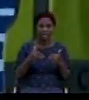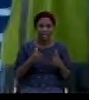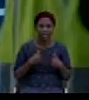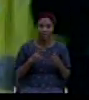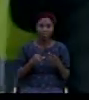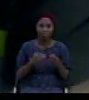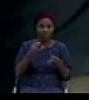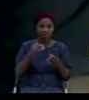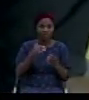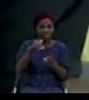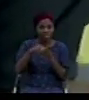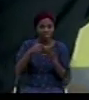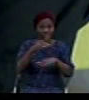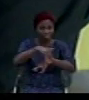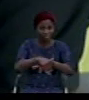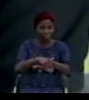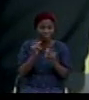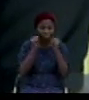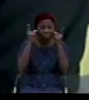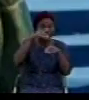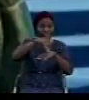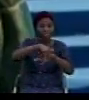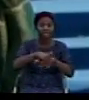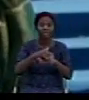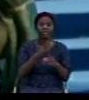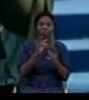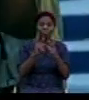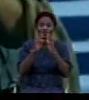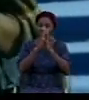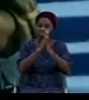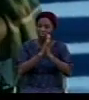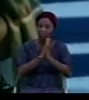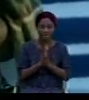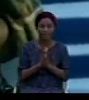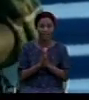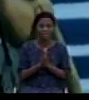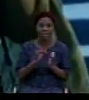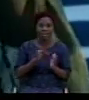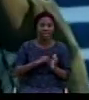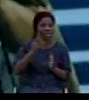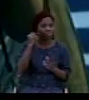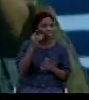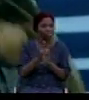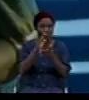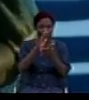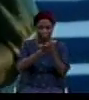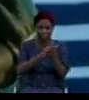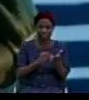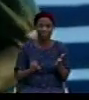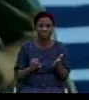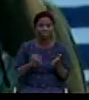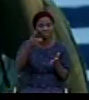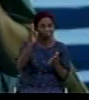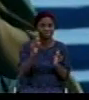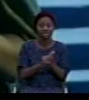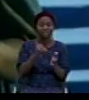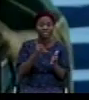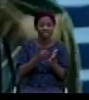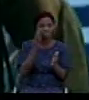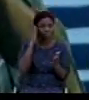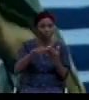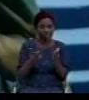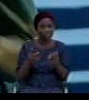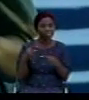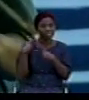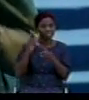to pray and I was just believing God that the pain would disappear. Since our Father in the Lord